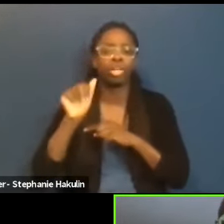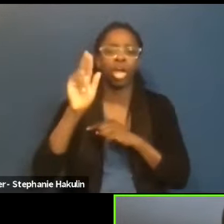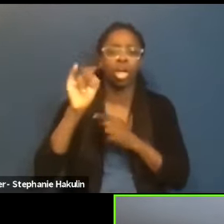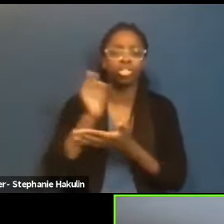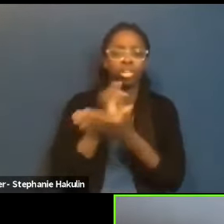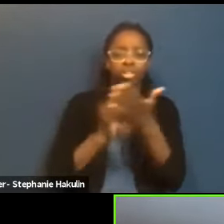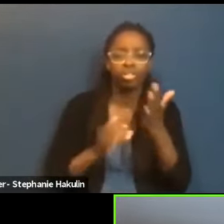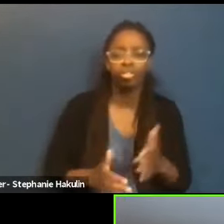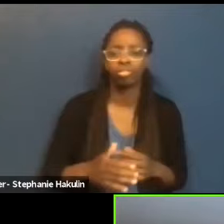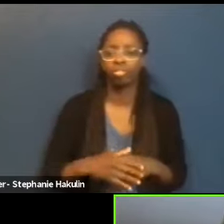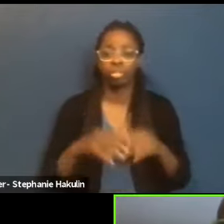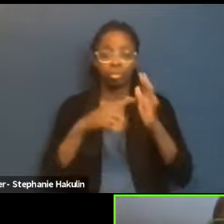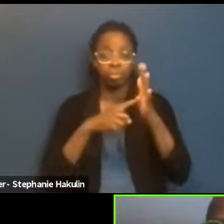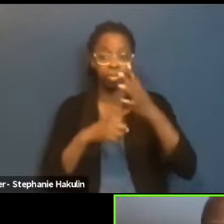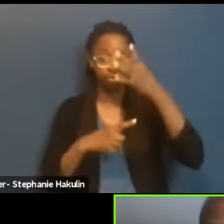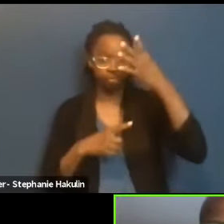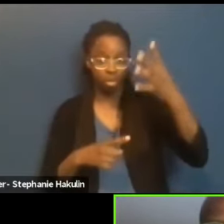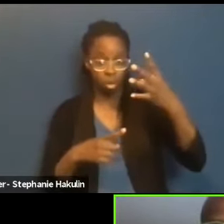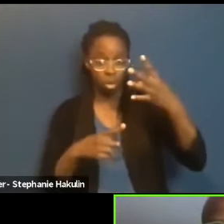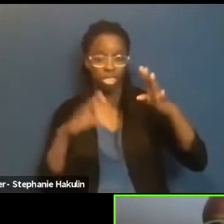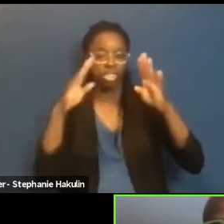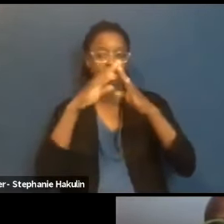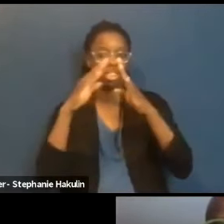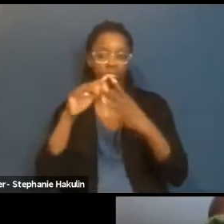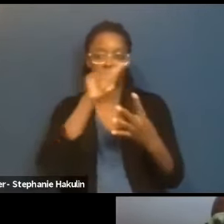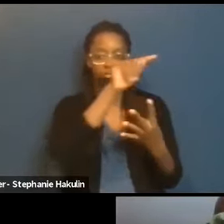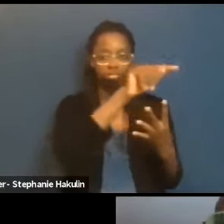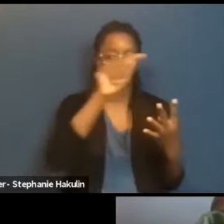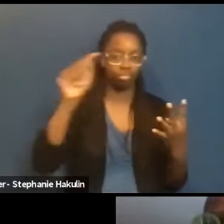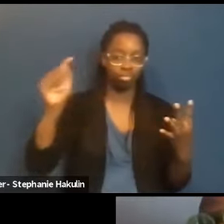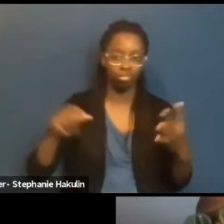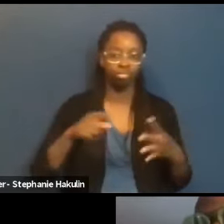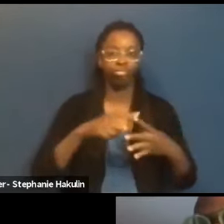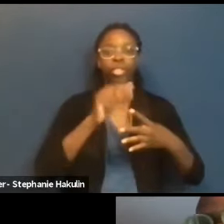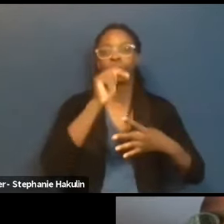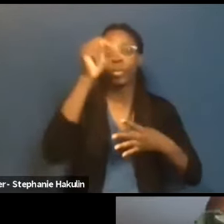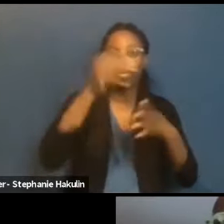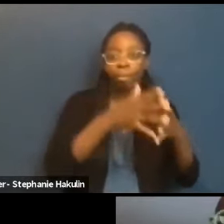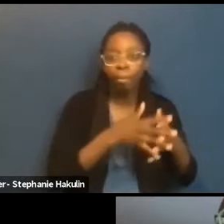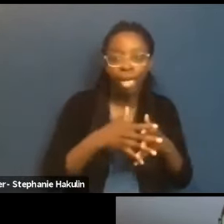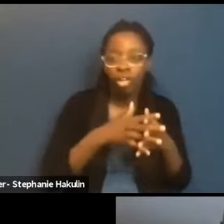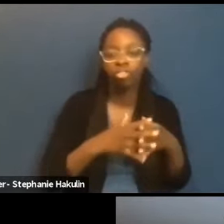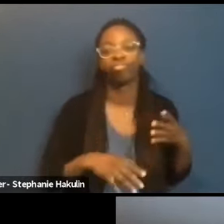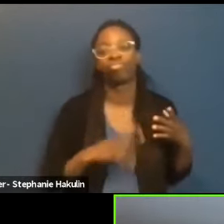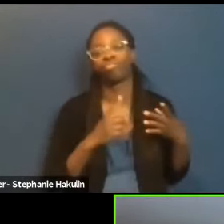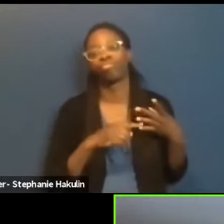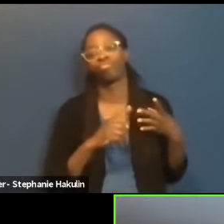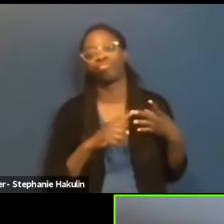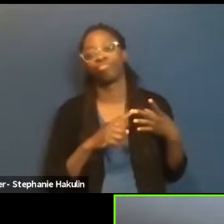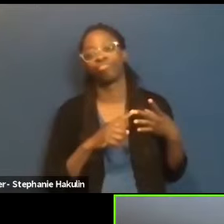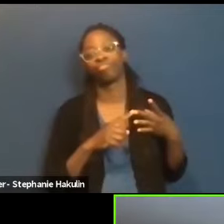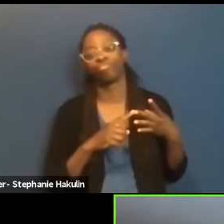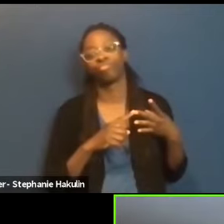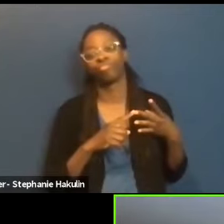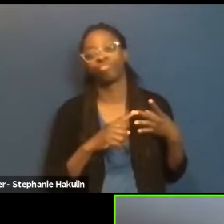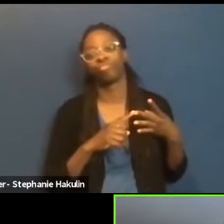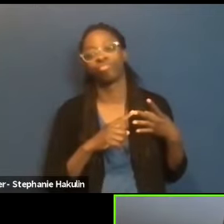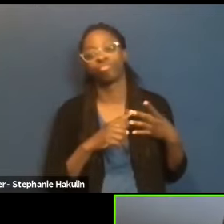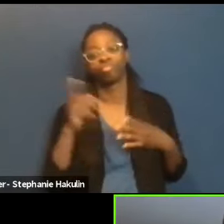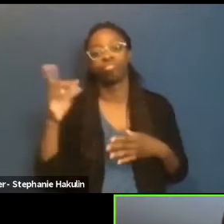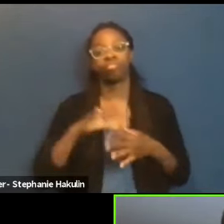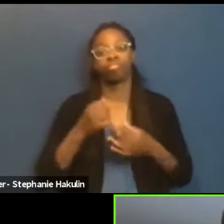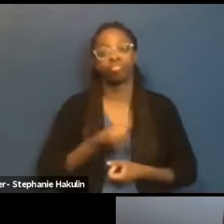cities across North America. We are going to hear from poets from St. Louis,